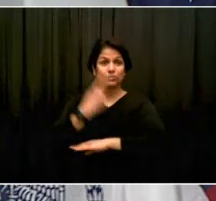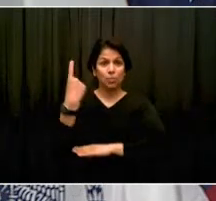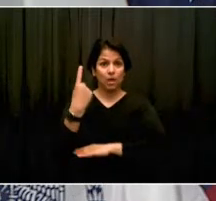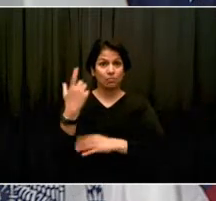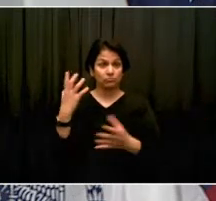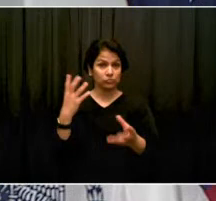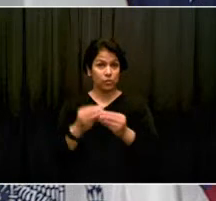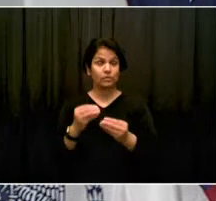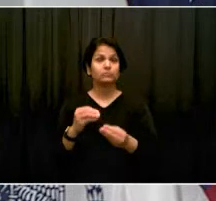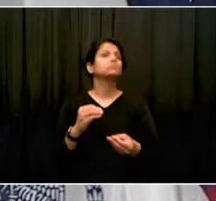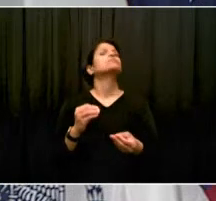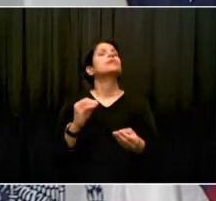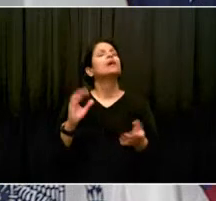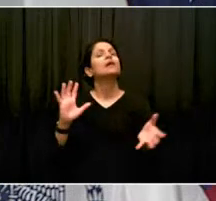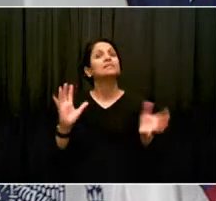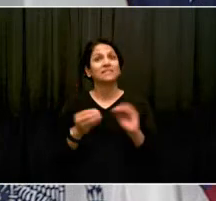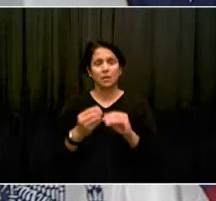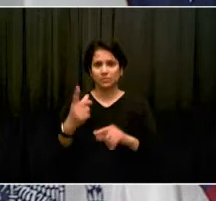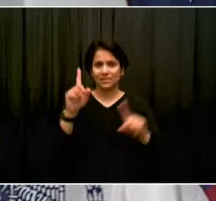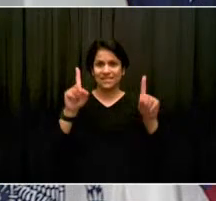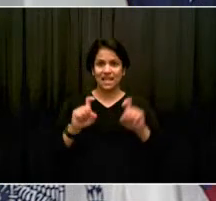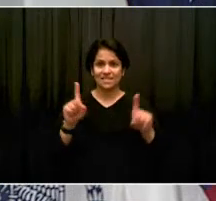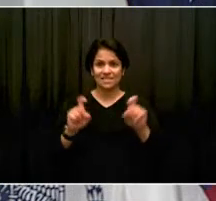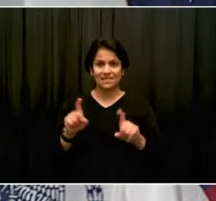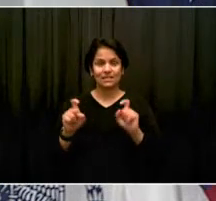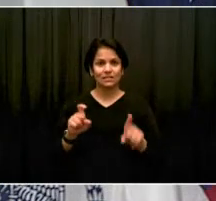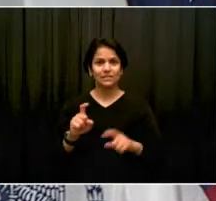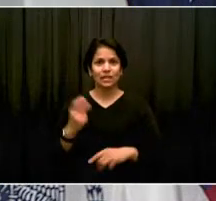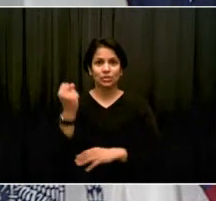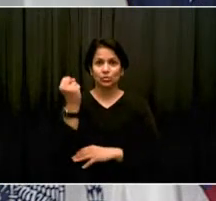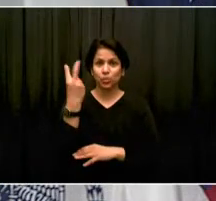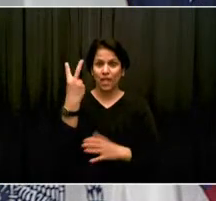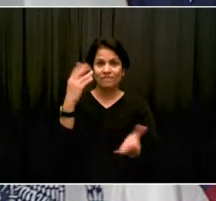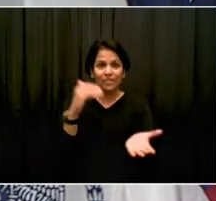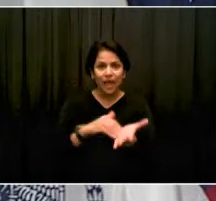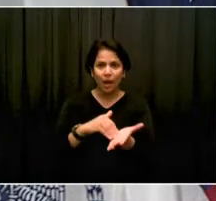12,738 positive cases, 46. That is a